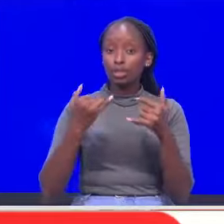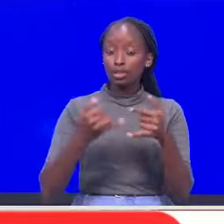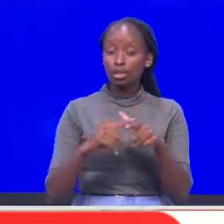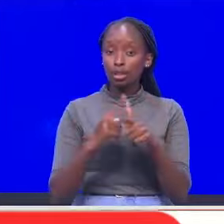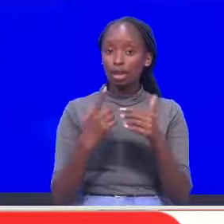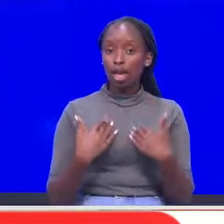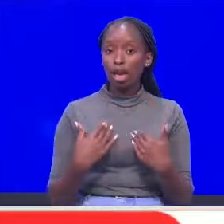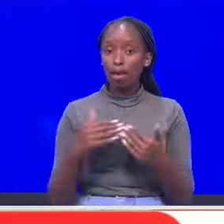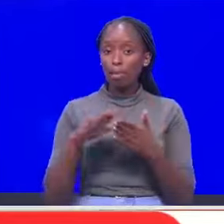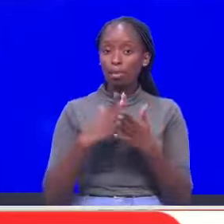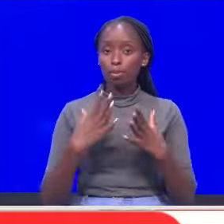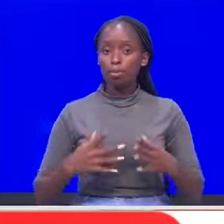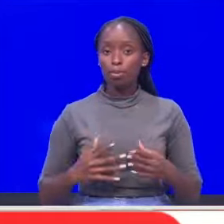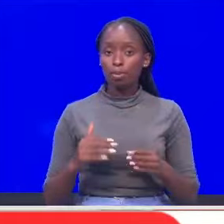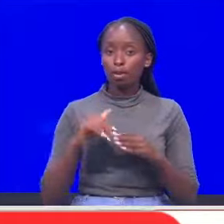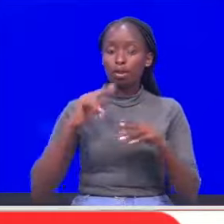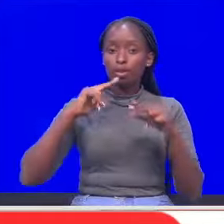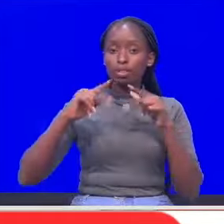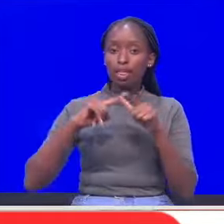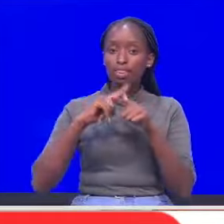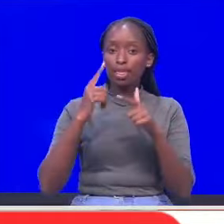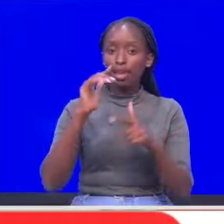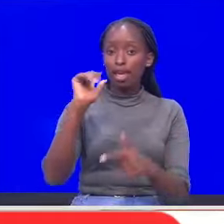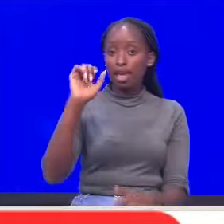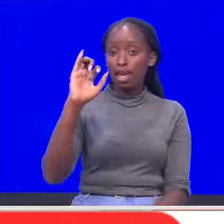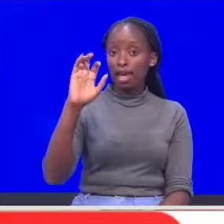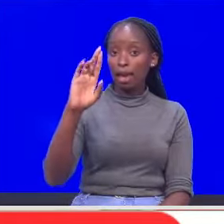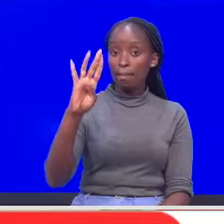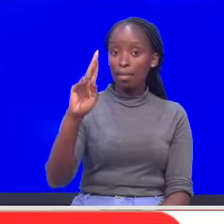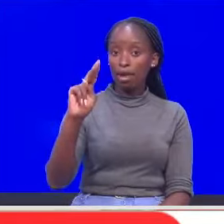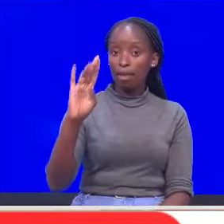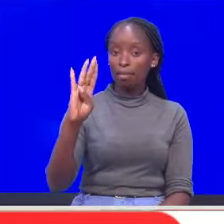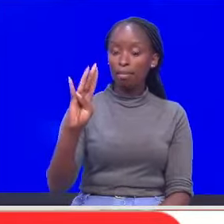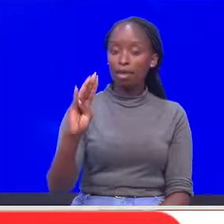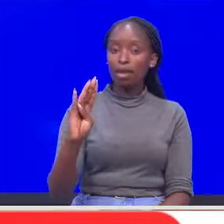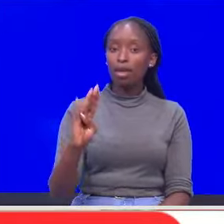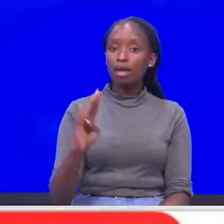in the hotel industry and the Airbnb industry. Moege William, TV 47.